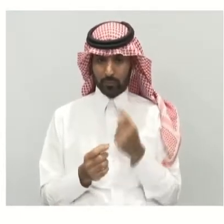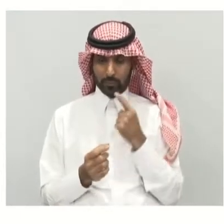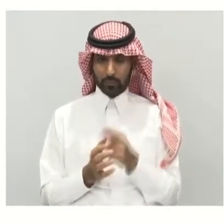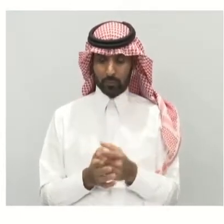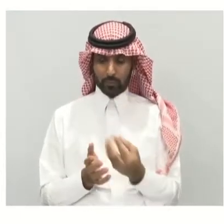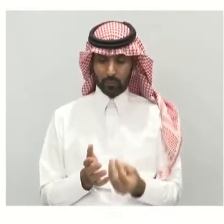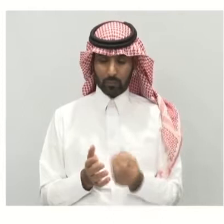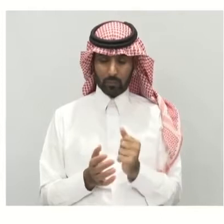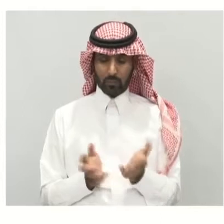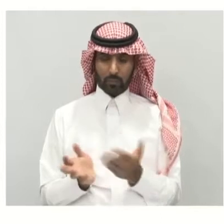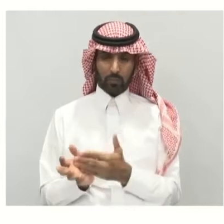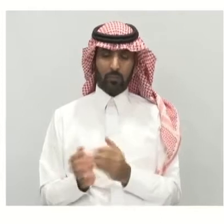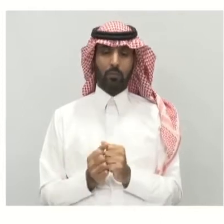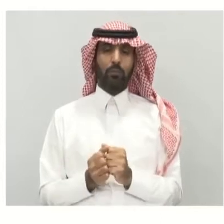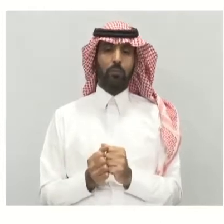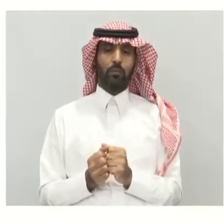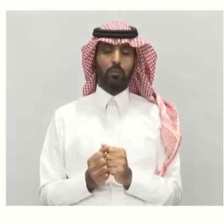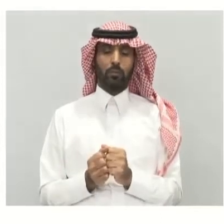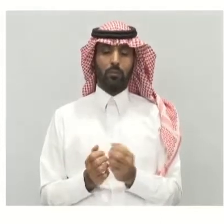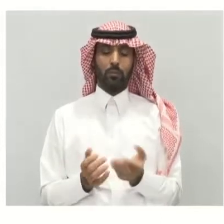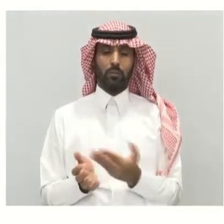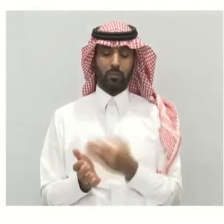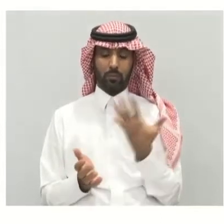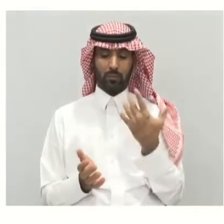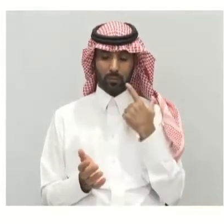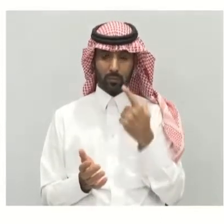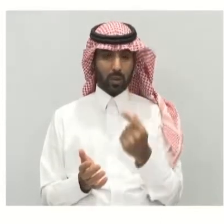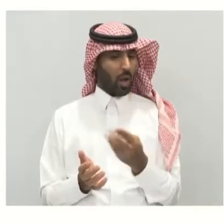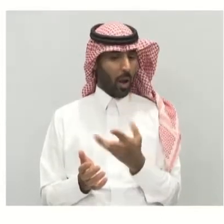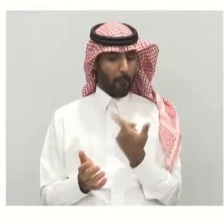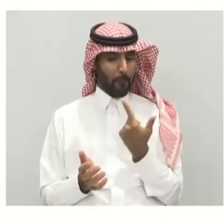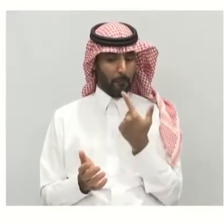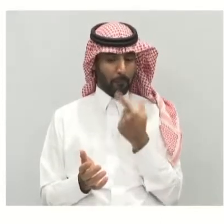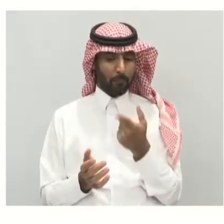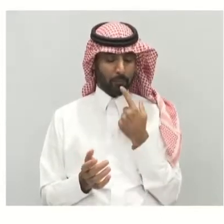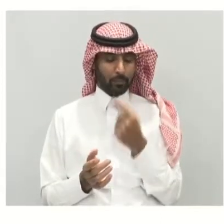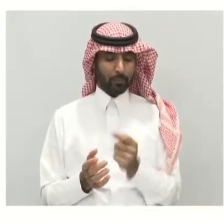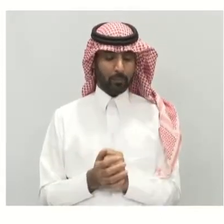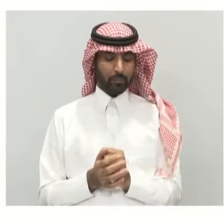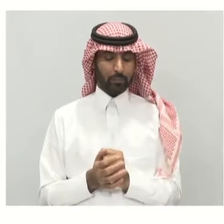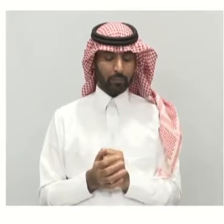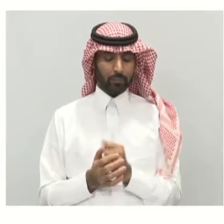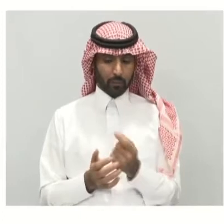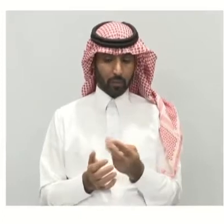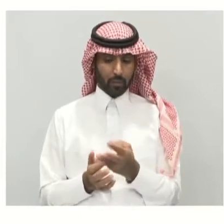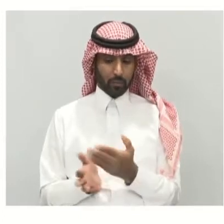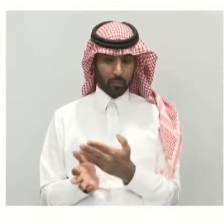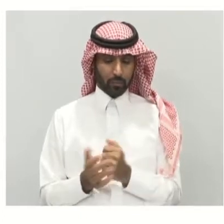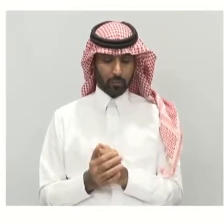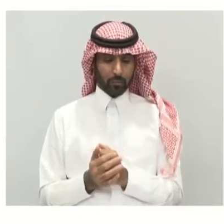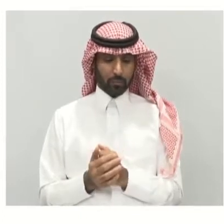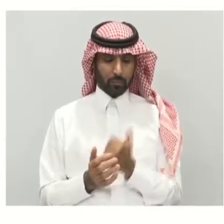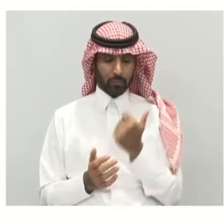with the countable nouns each week. Number five, how many? Because papayas are countable. Number